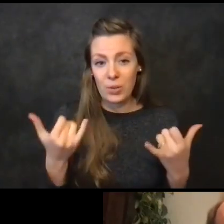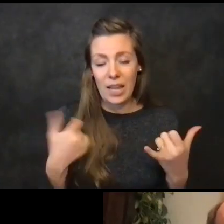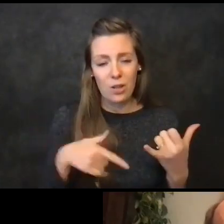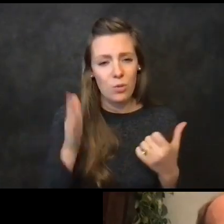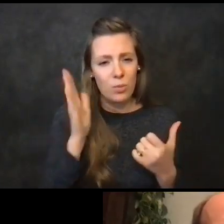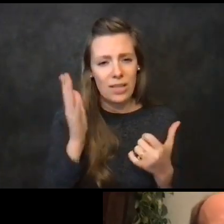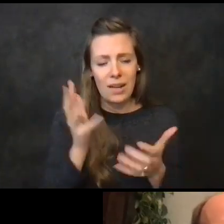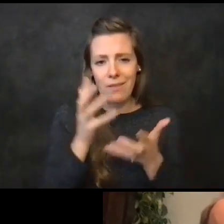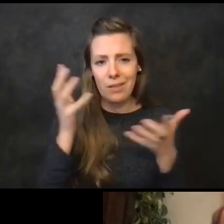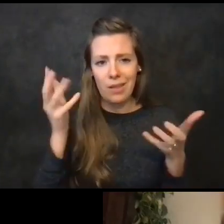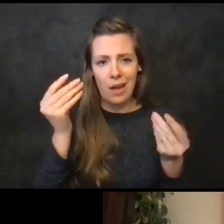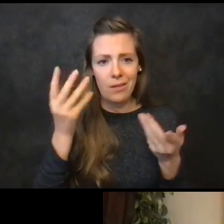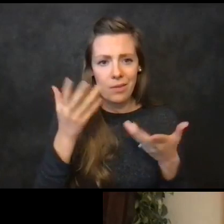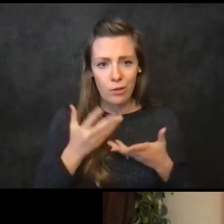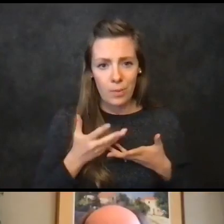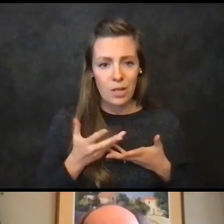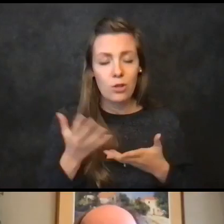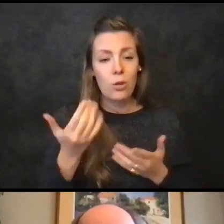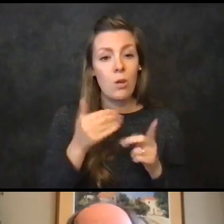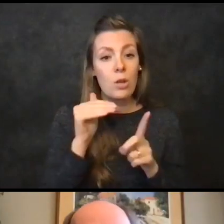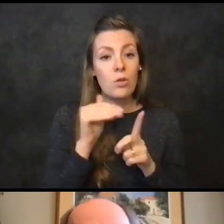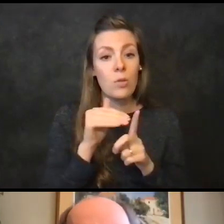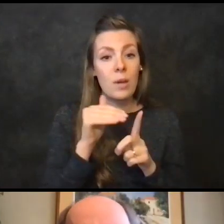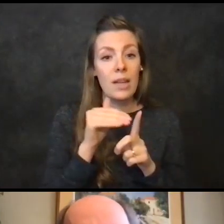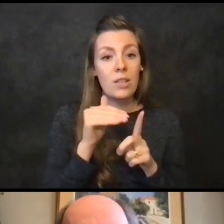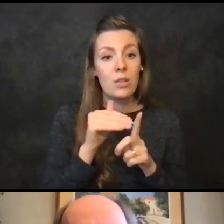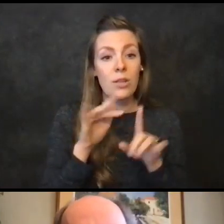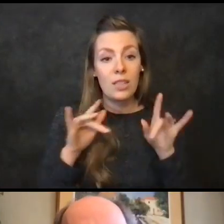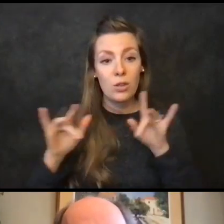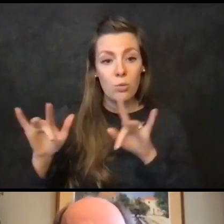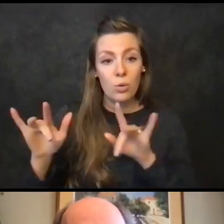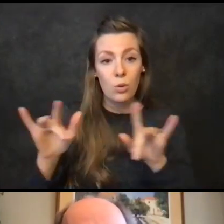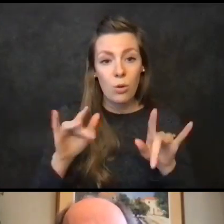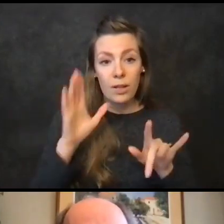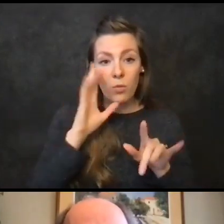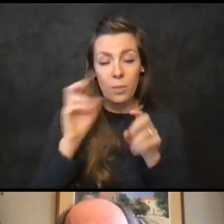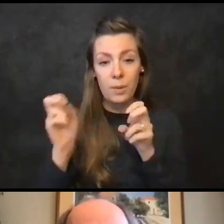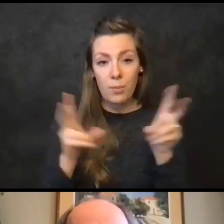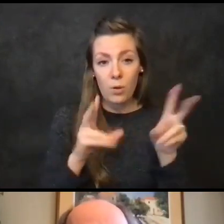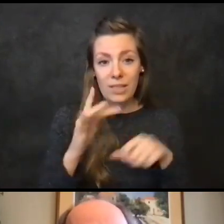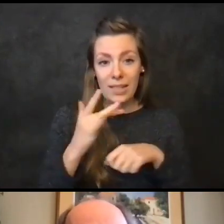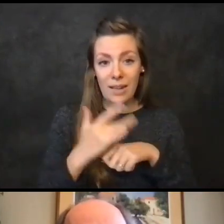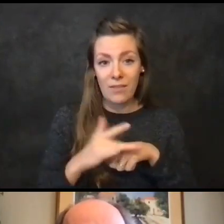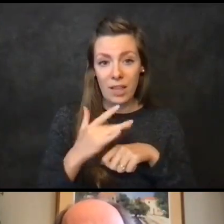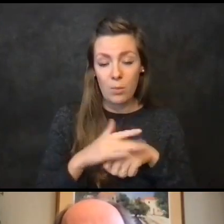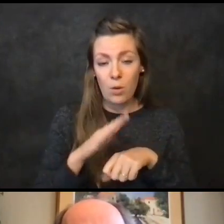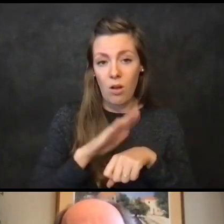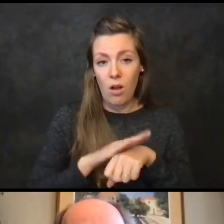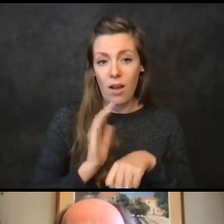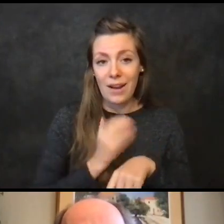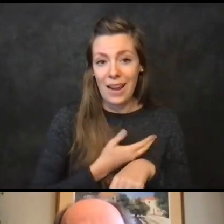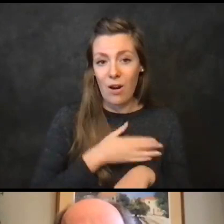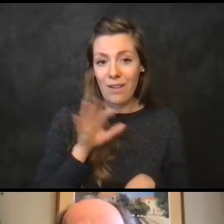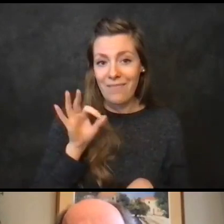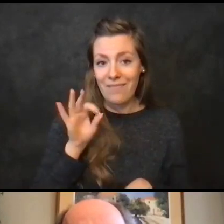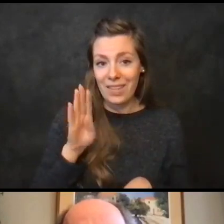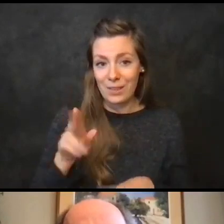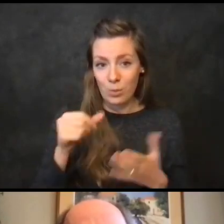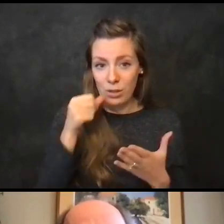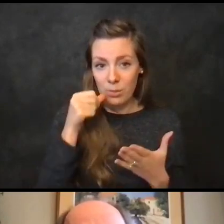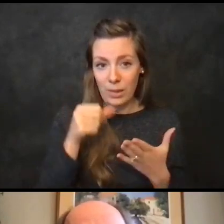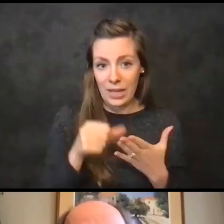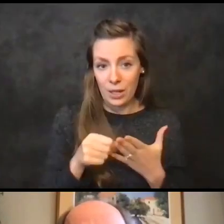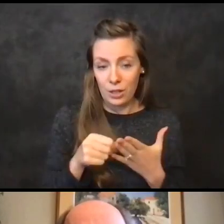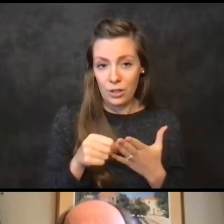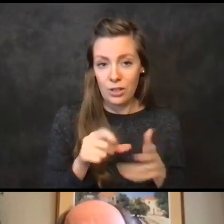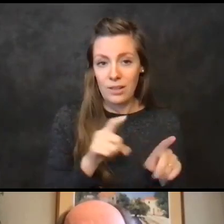lot of information, so I want to remind you that this recording will be posted and available on the county's Facebook page,